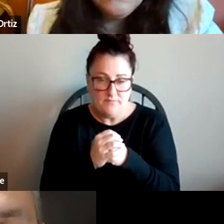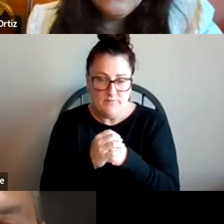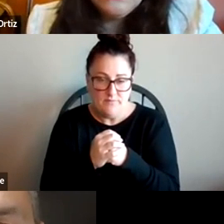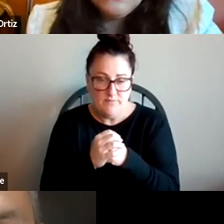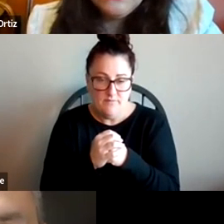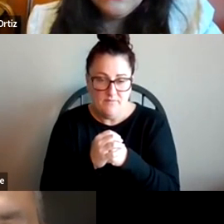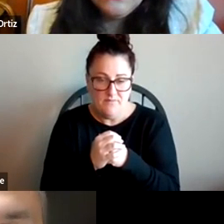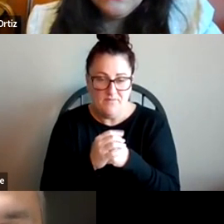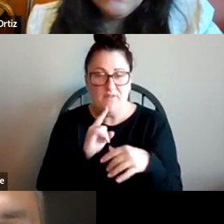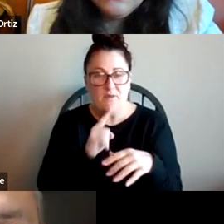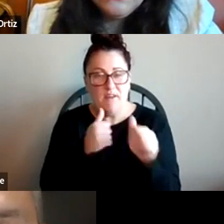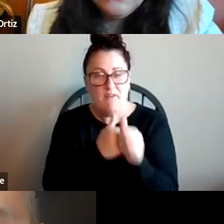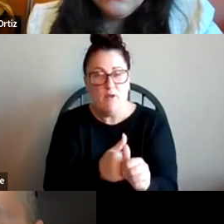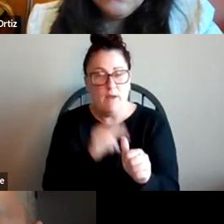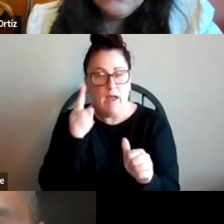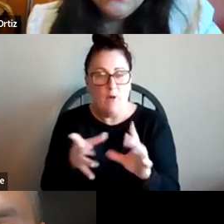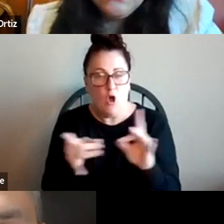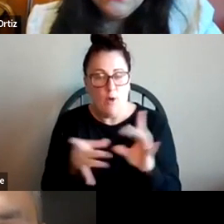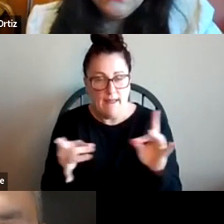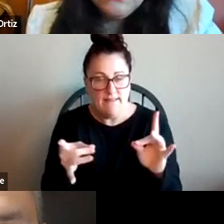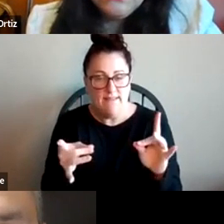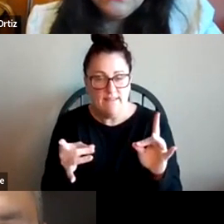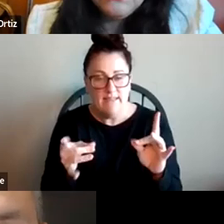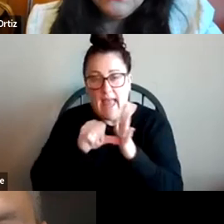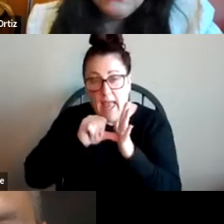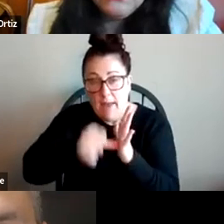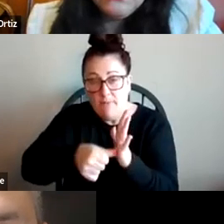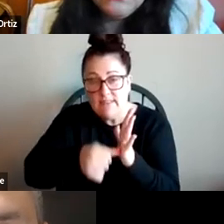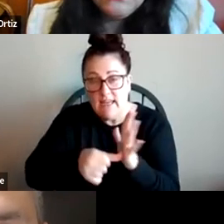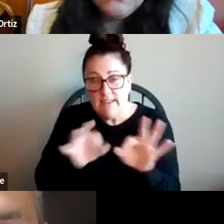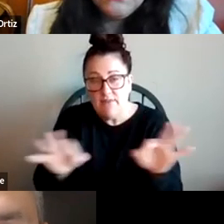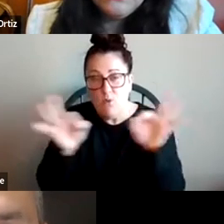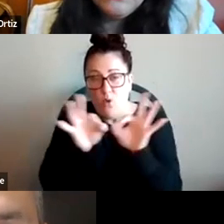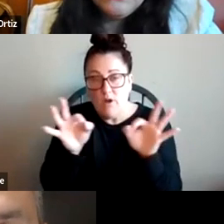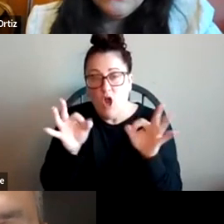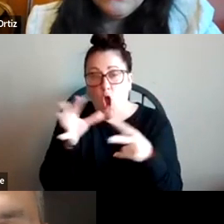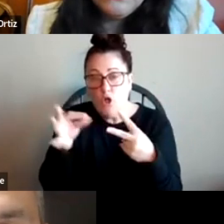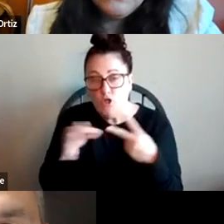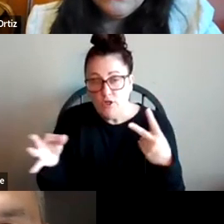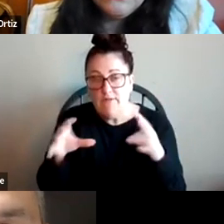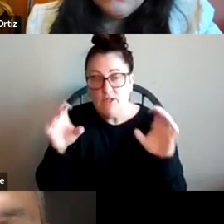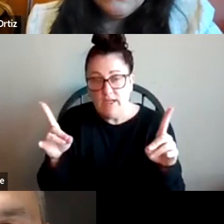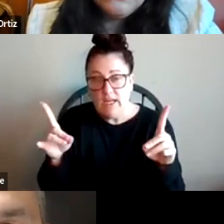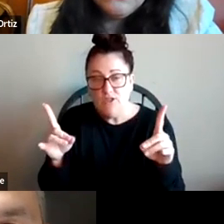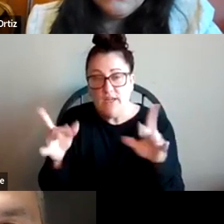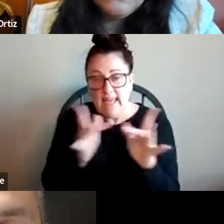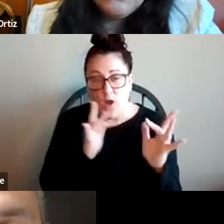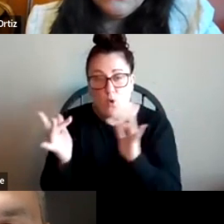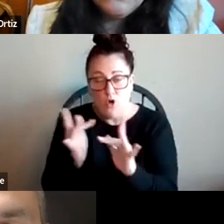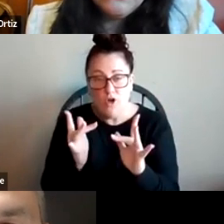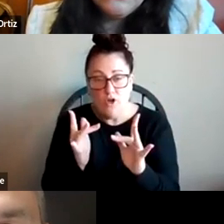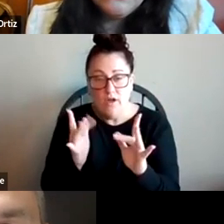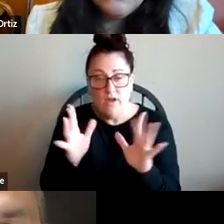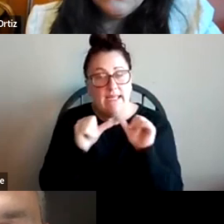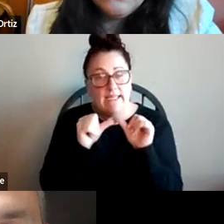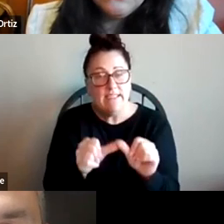as following up on Ms. Manning's comments, really wanted to emphasize the importance of the Alternative Education Network and the hope that we can